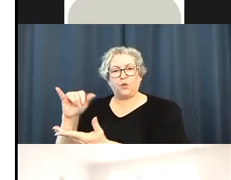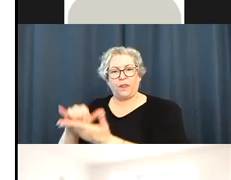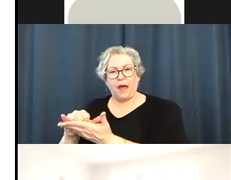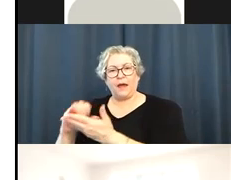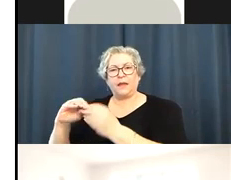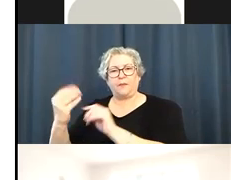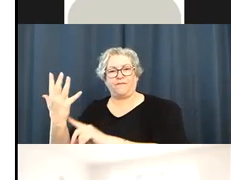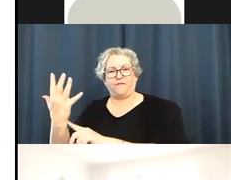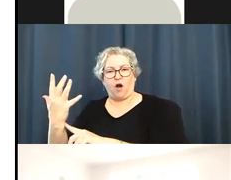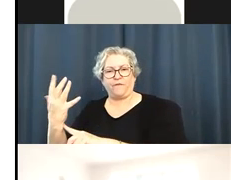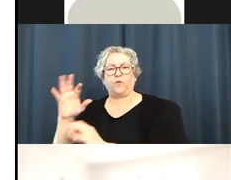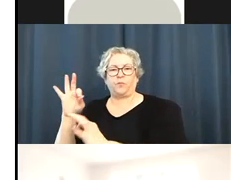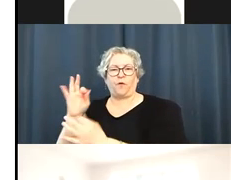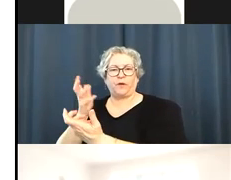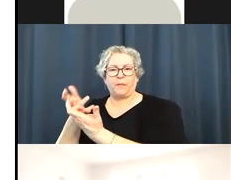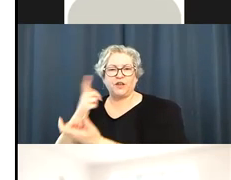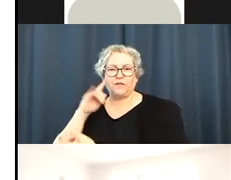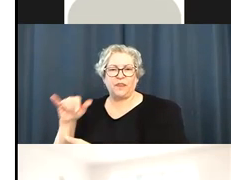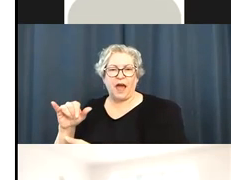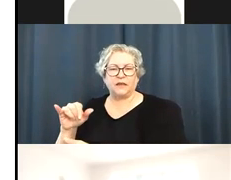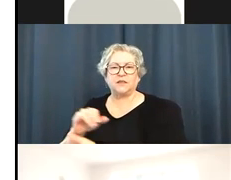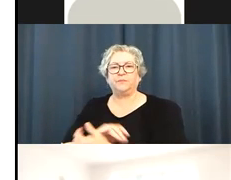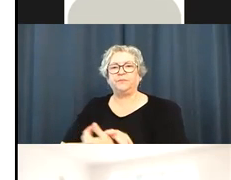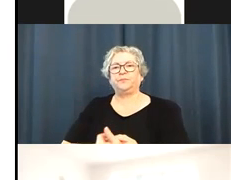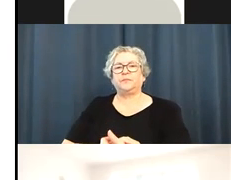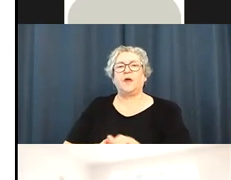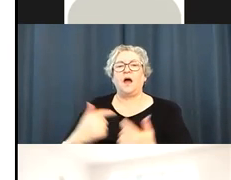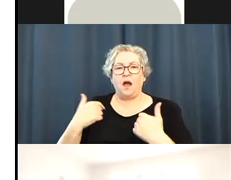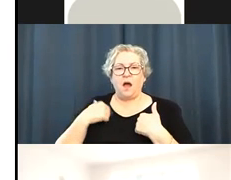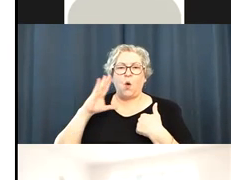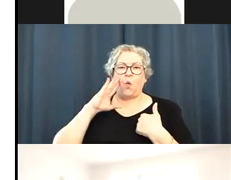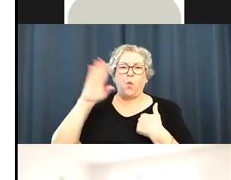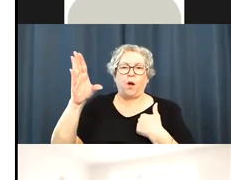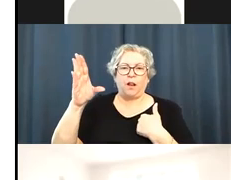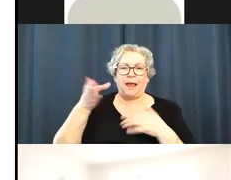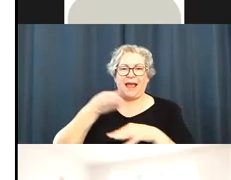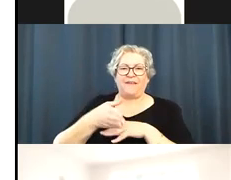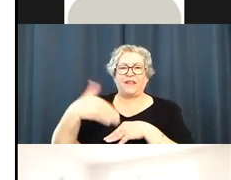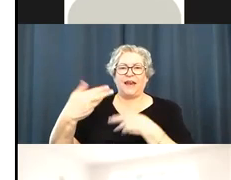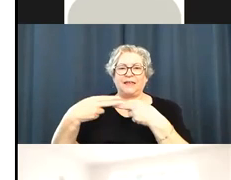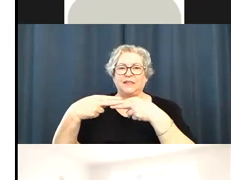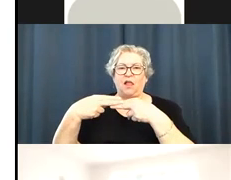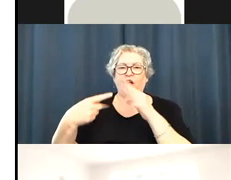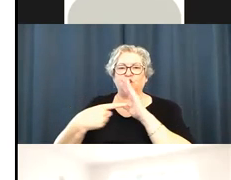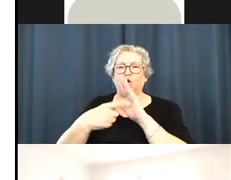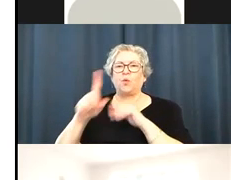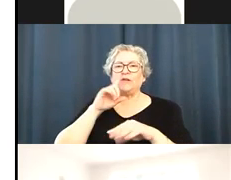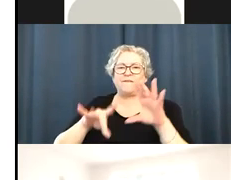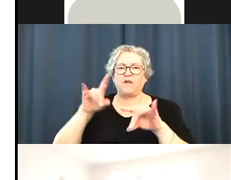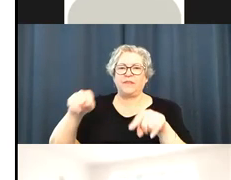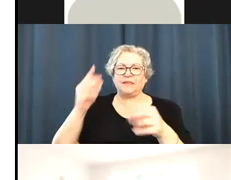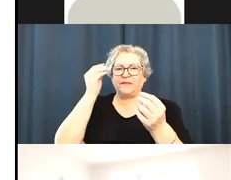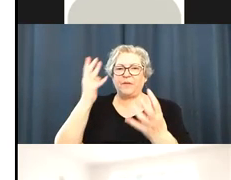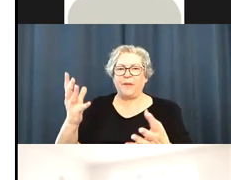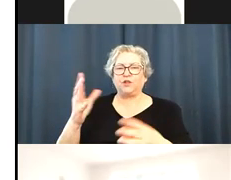number 5 is a great place to do that. And I will, after the next slide, show you where to find these